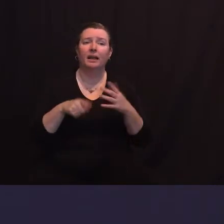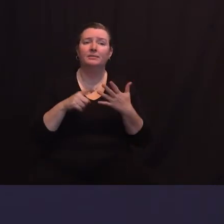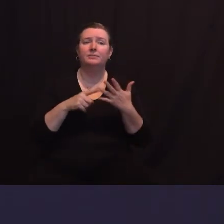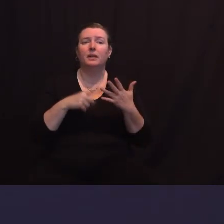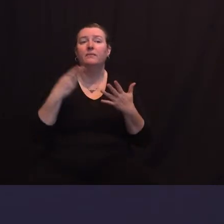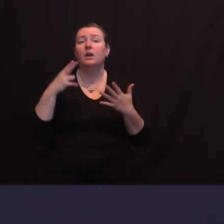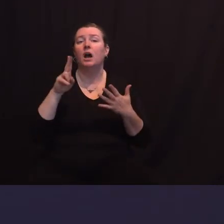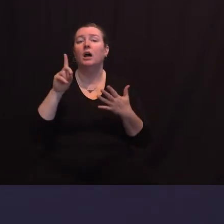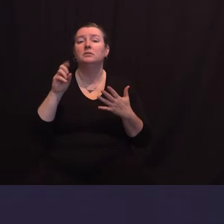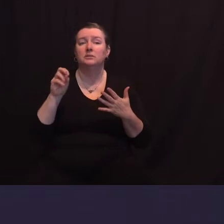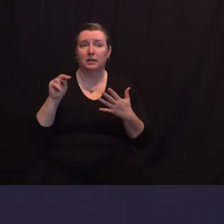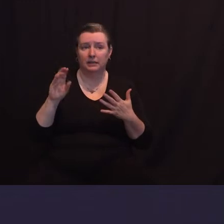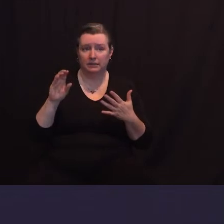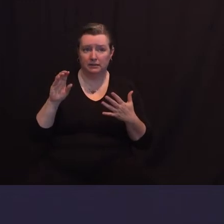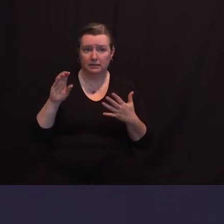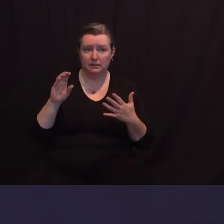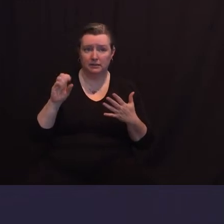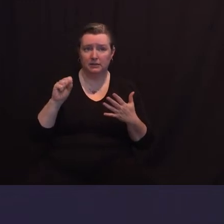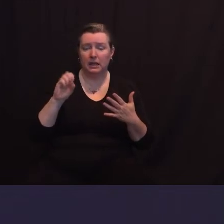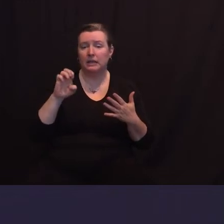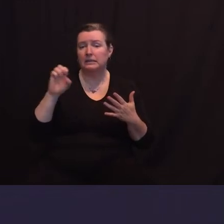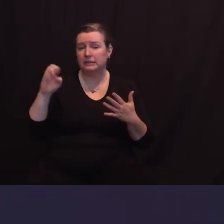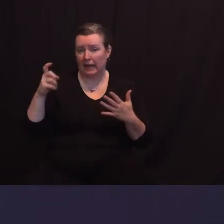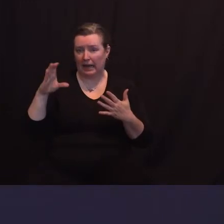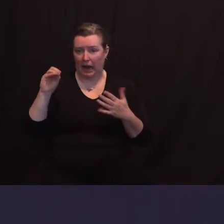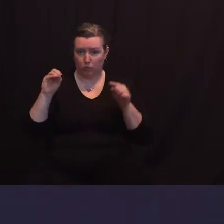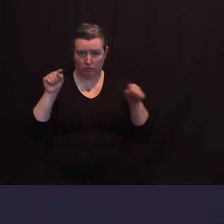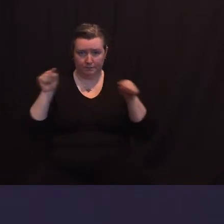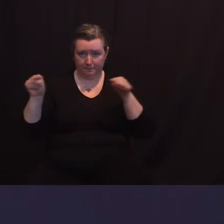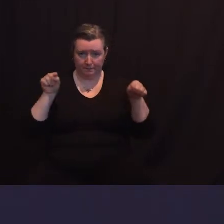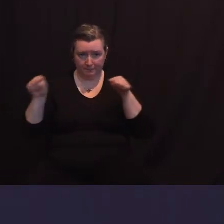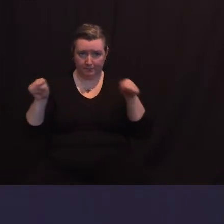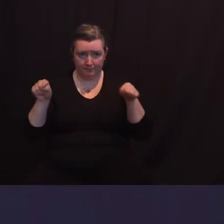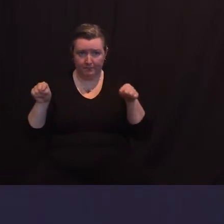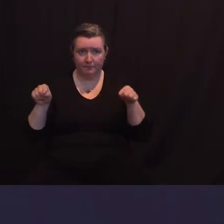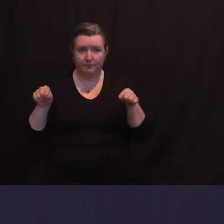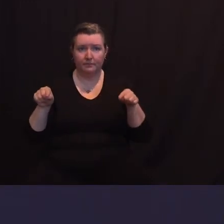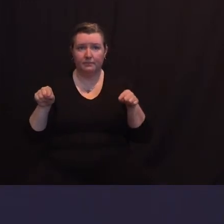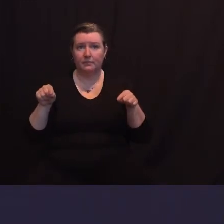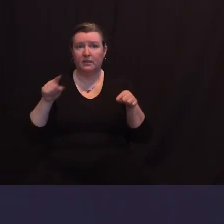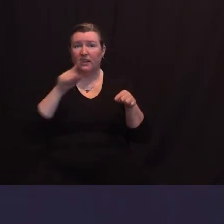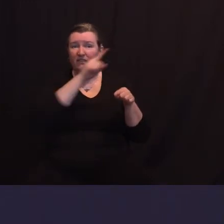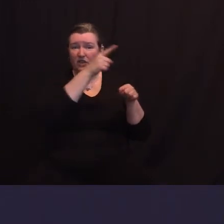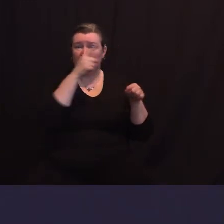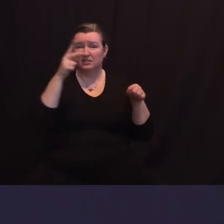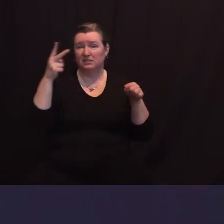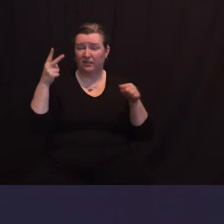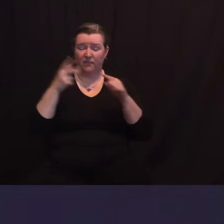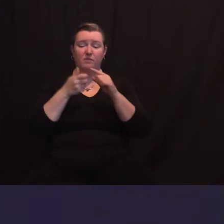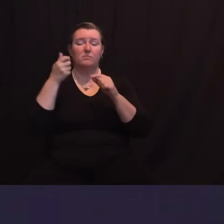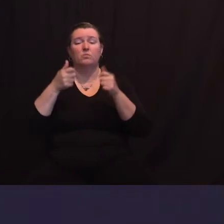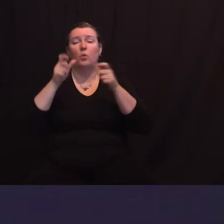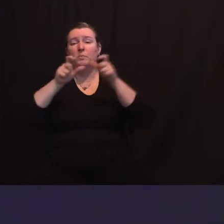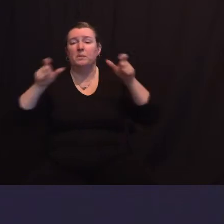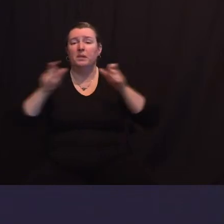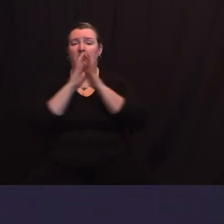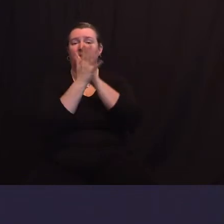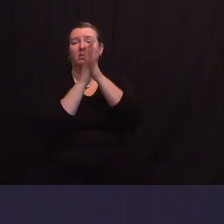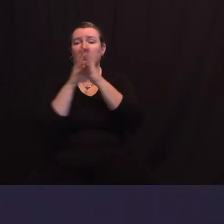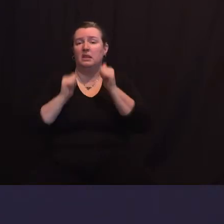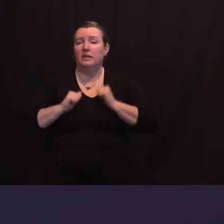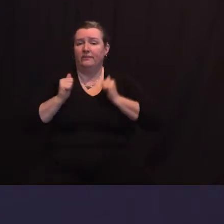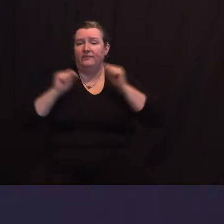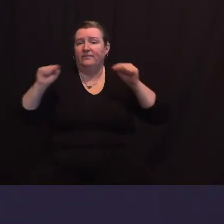correct, are both the number 1 and 2 densest counties in America and the number 1 and 2 most diverse counties